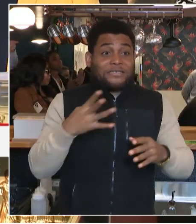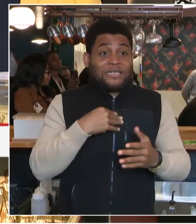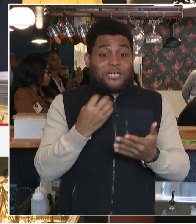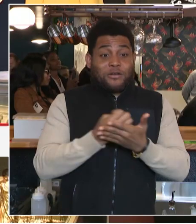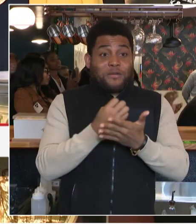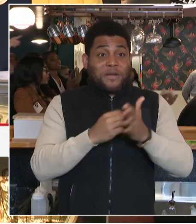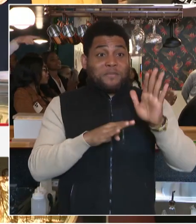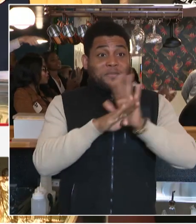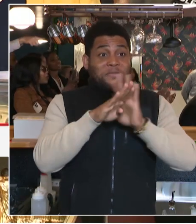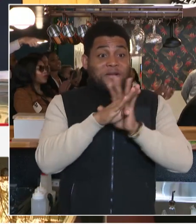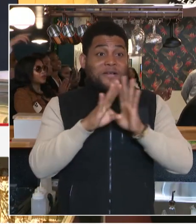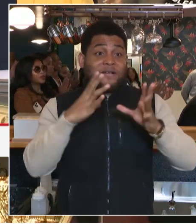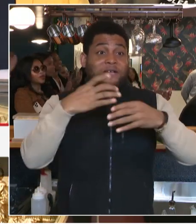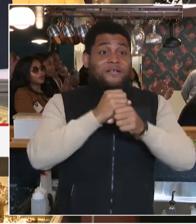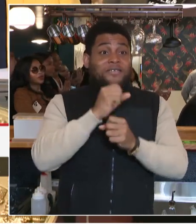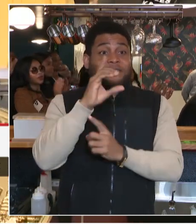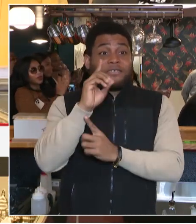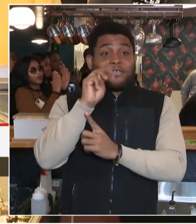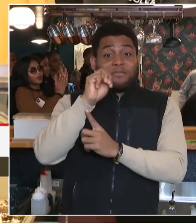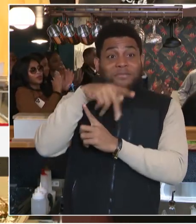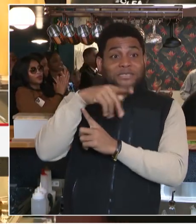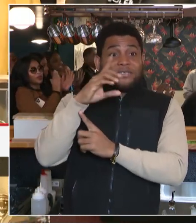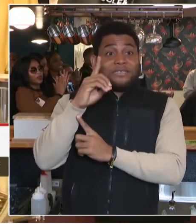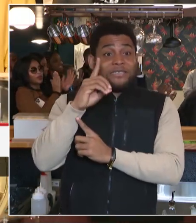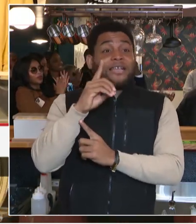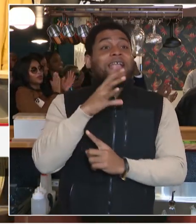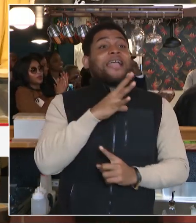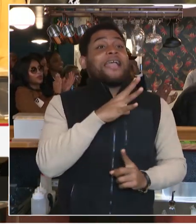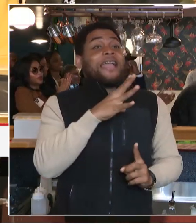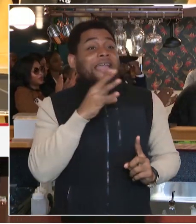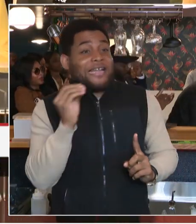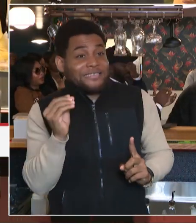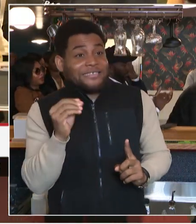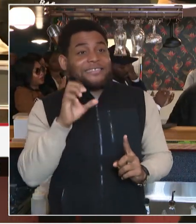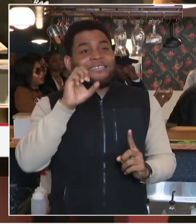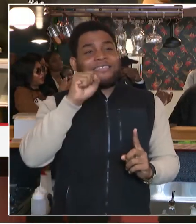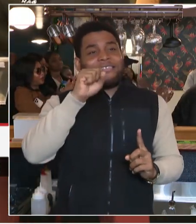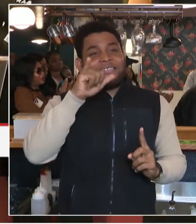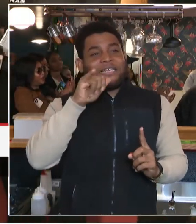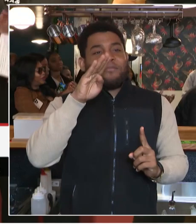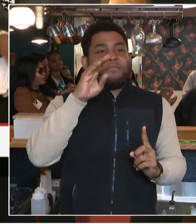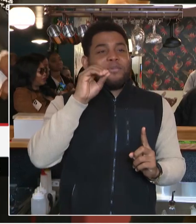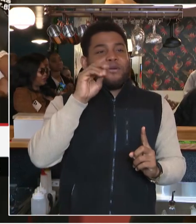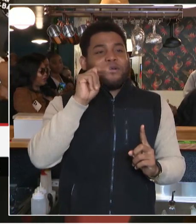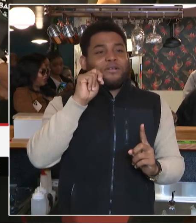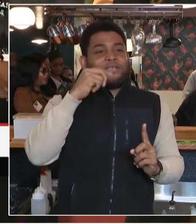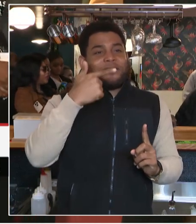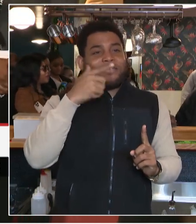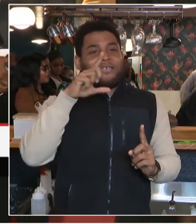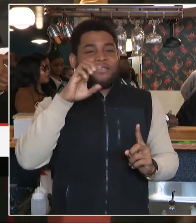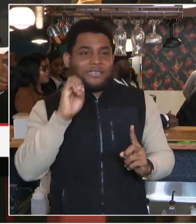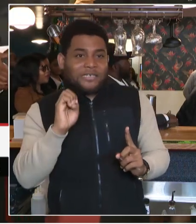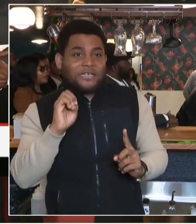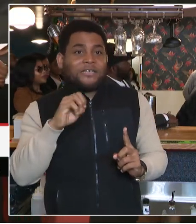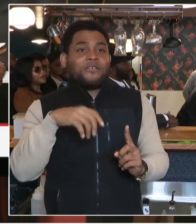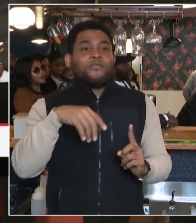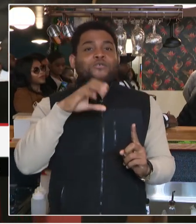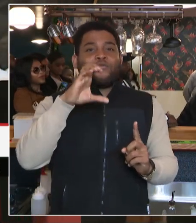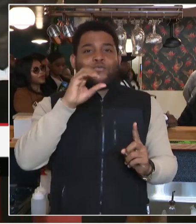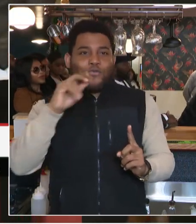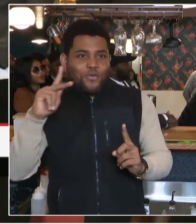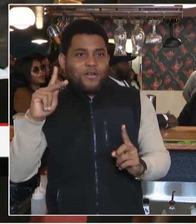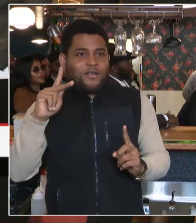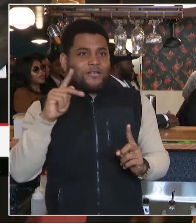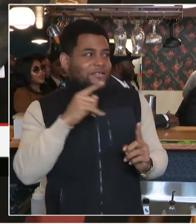who is right here. Thank you, Sabangale, for your hard work. I don't even know how many millions